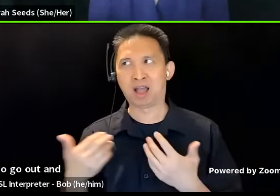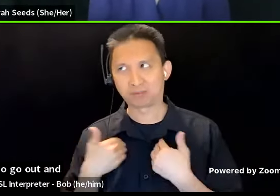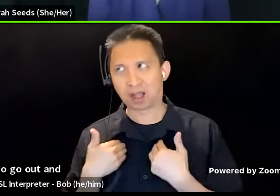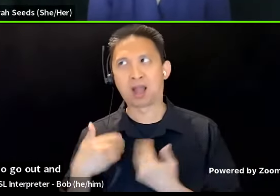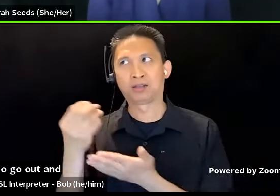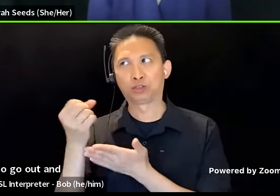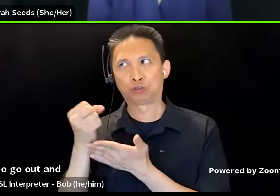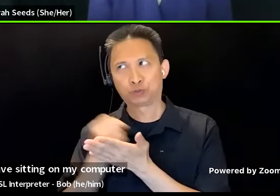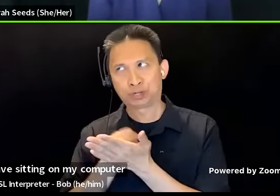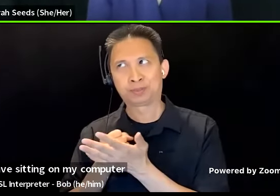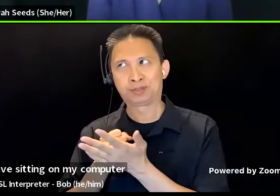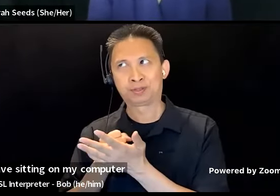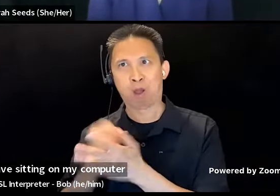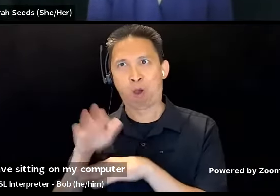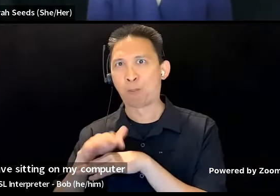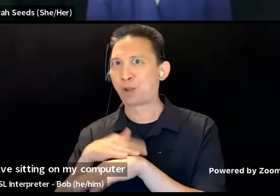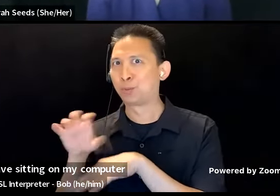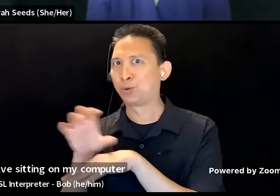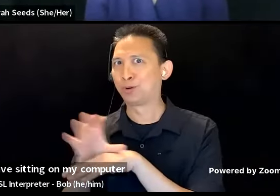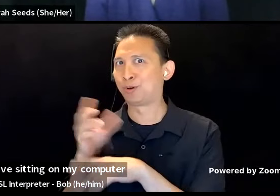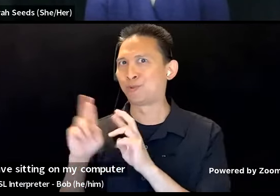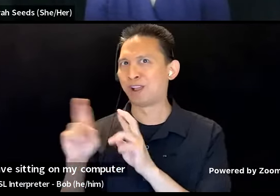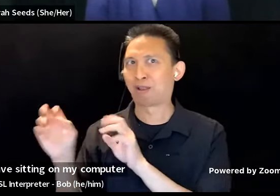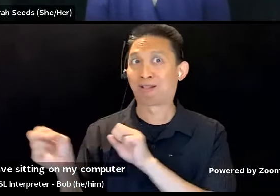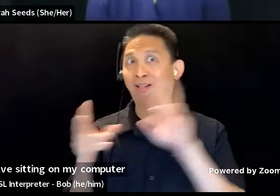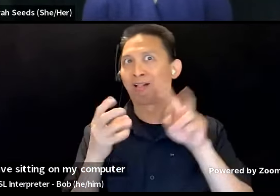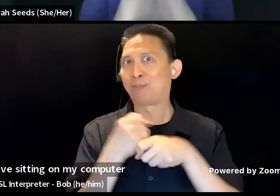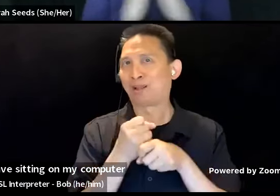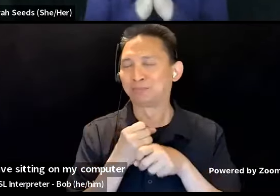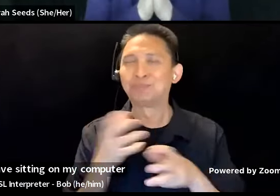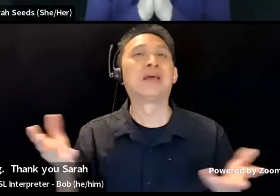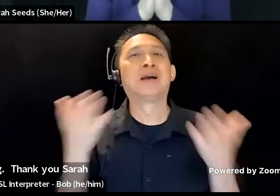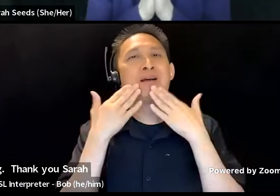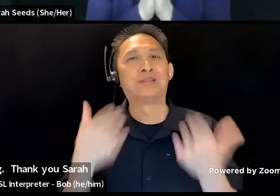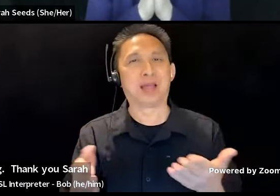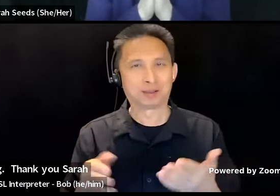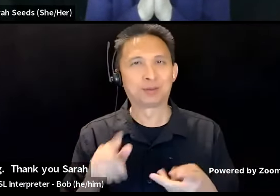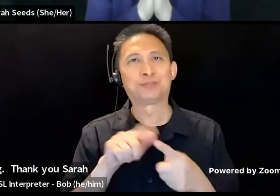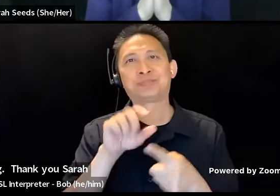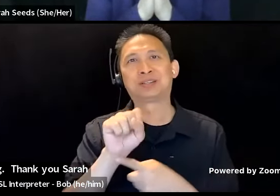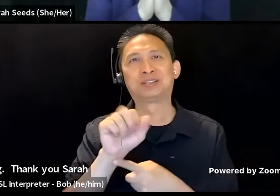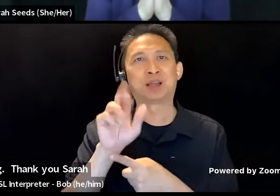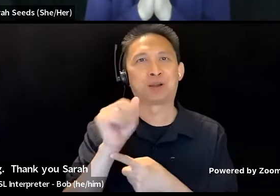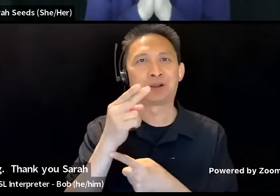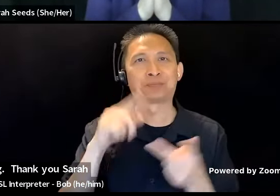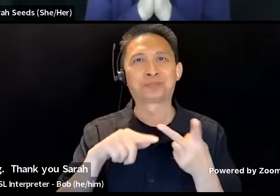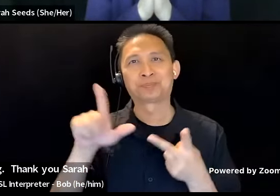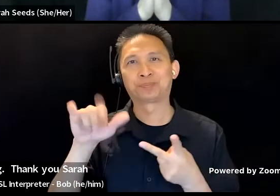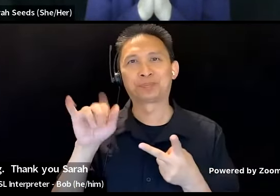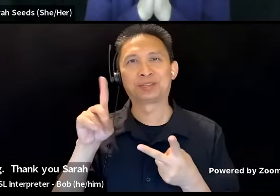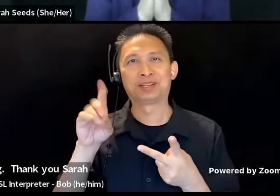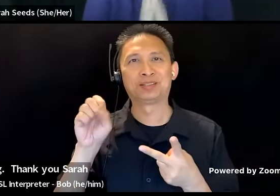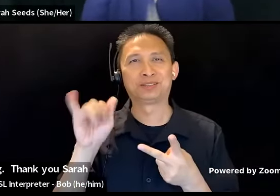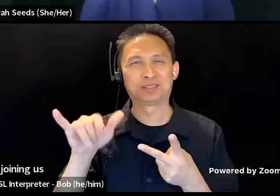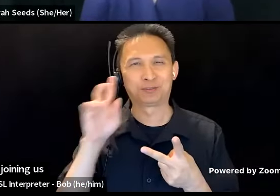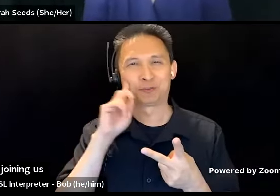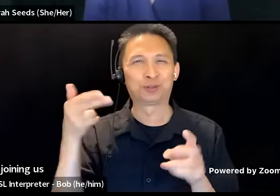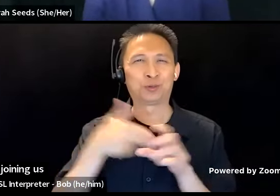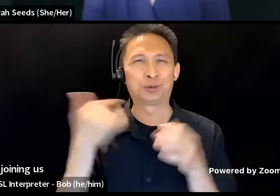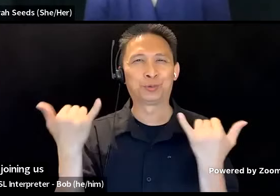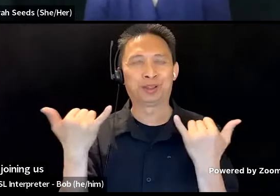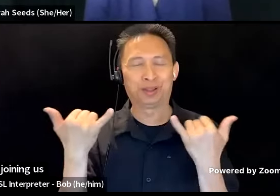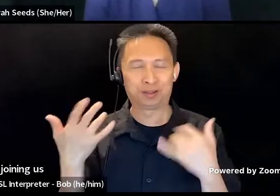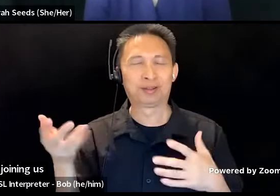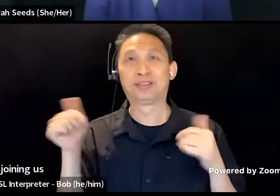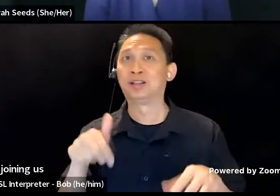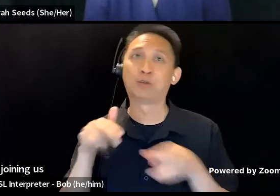please. So thank you, Sarah and Lindsay-Elizabeth, again for joining us today and taking us on this wild ride that is Riding